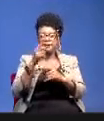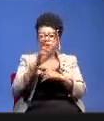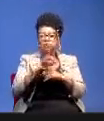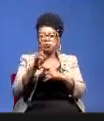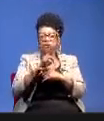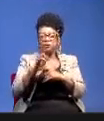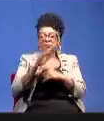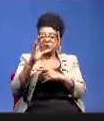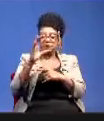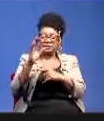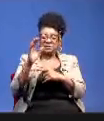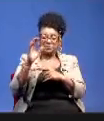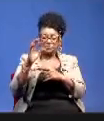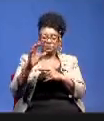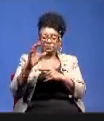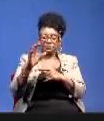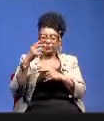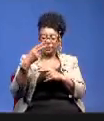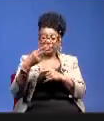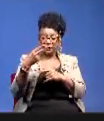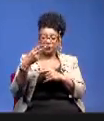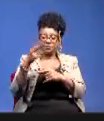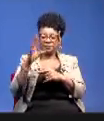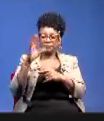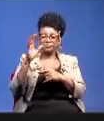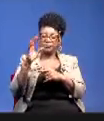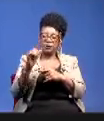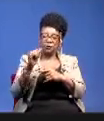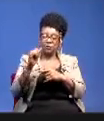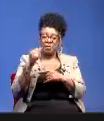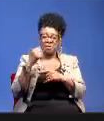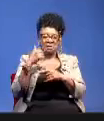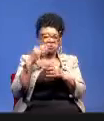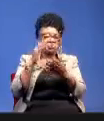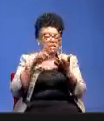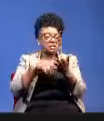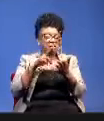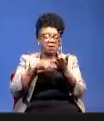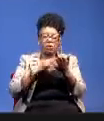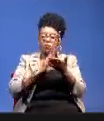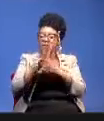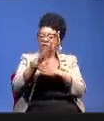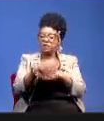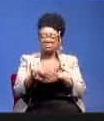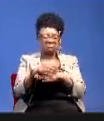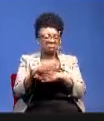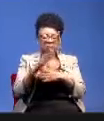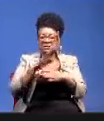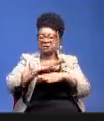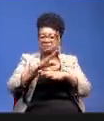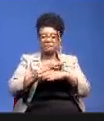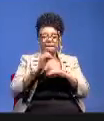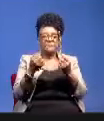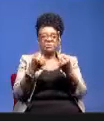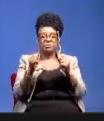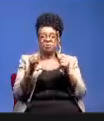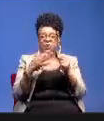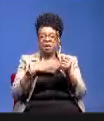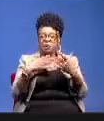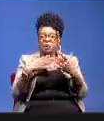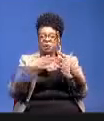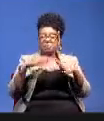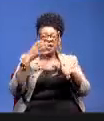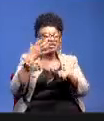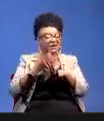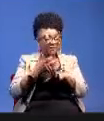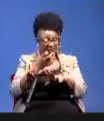health promoters is not enough in registering over 44 million Kenyans still not in the bracket. Our people are very difficult,